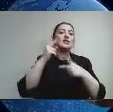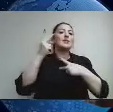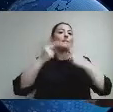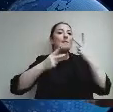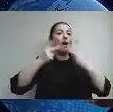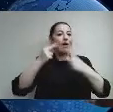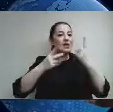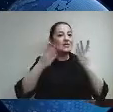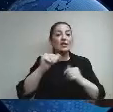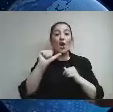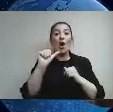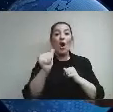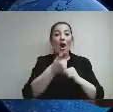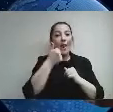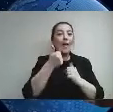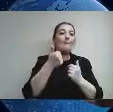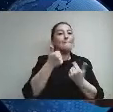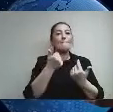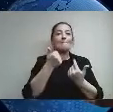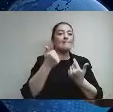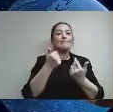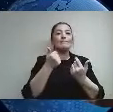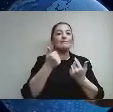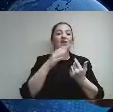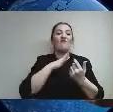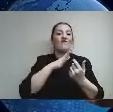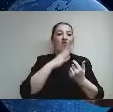One of them is scalability.